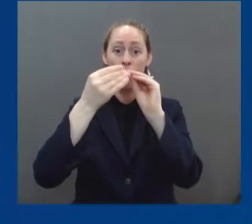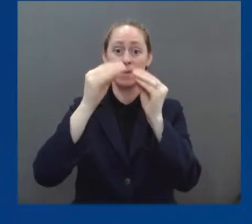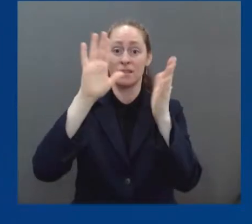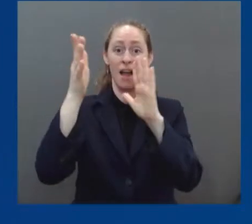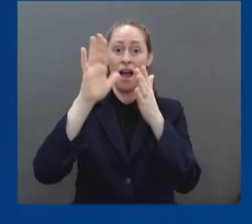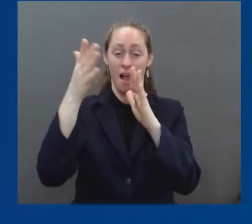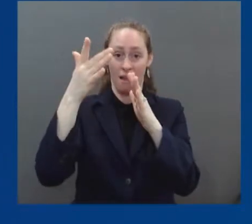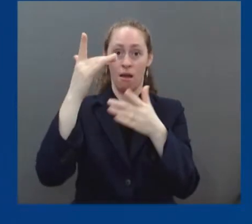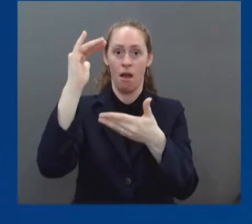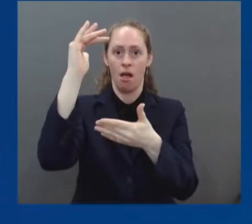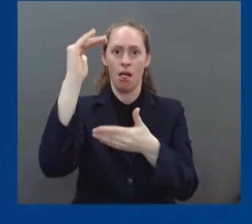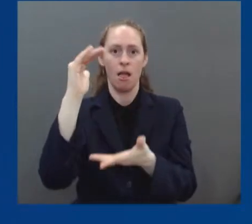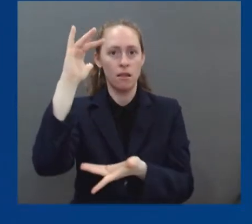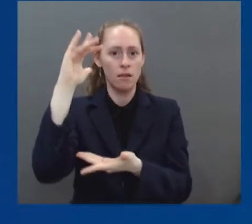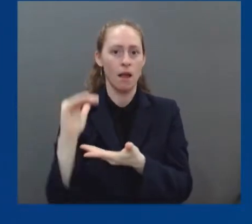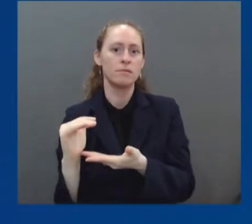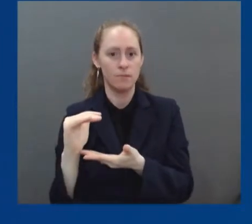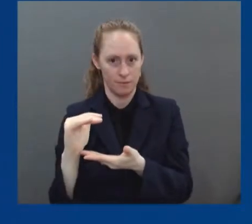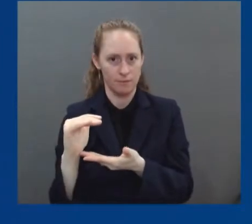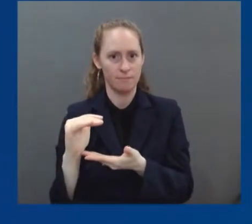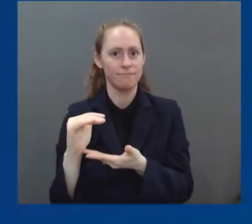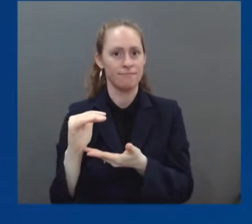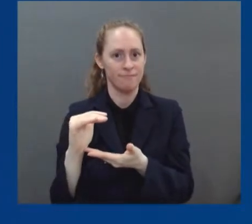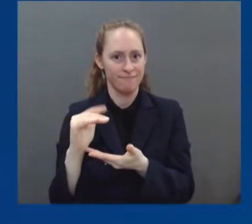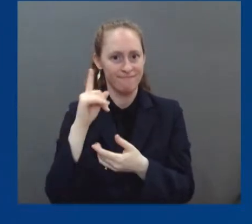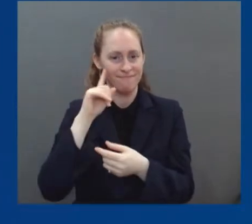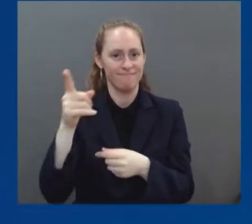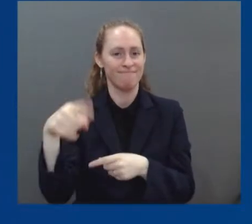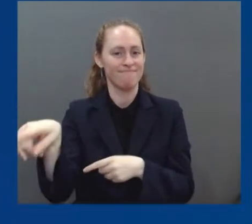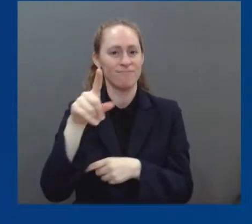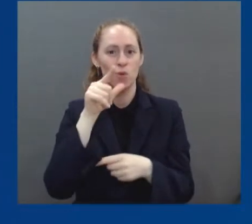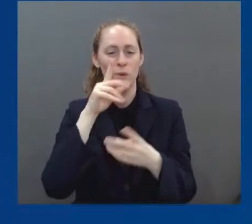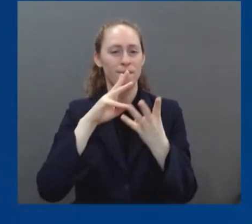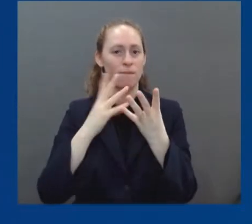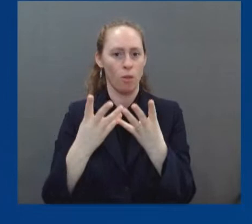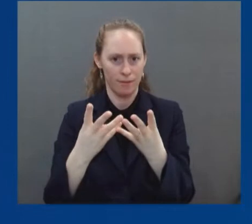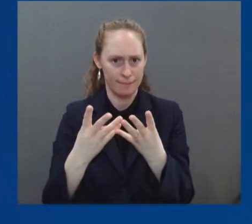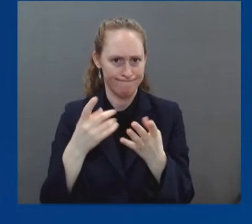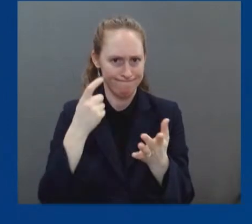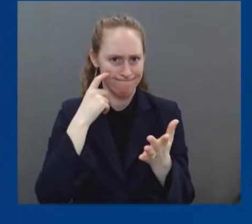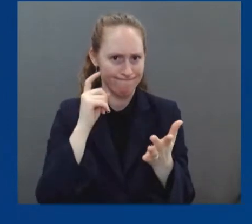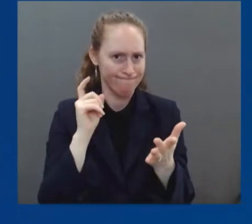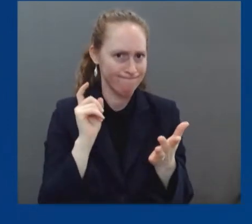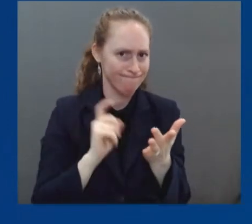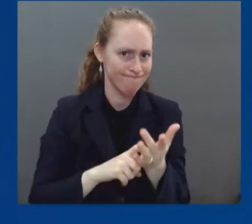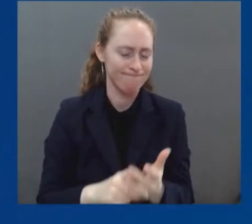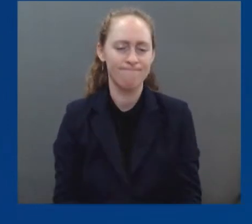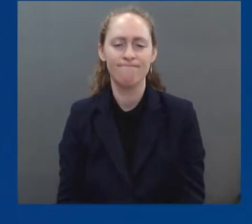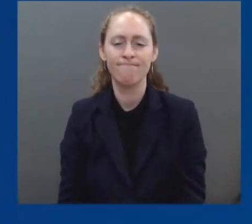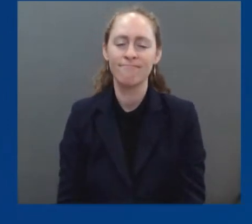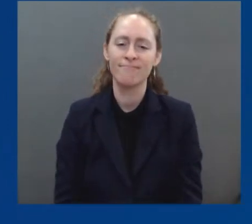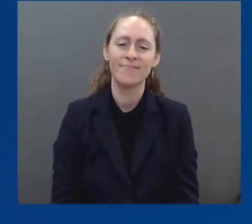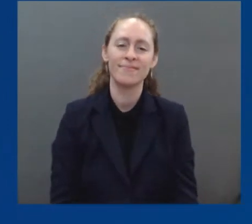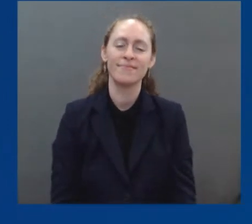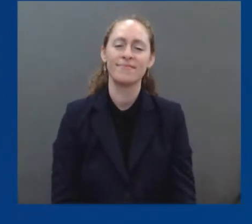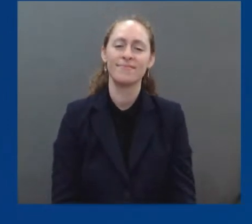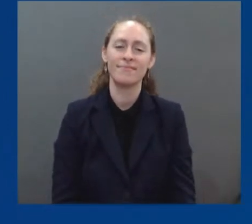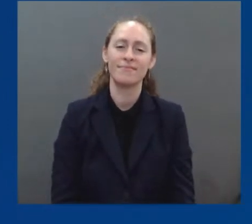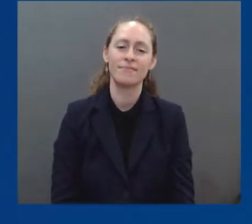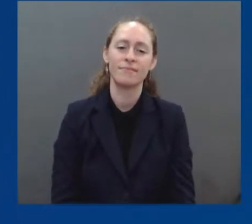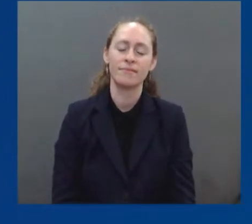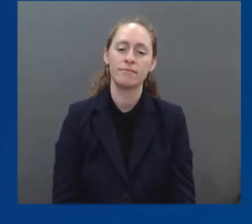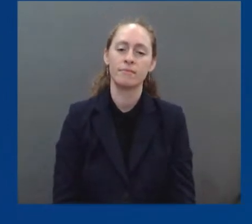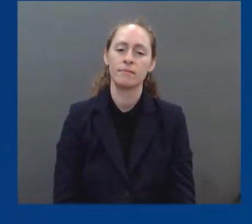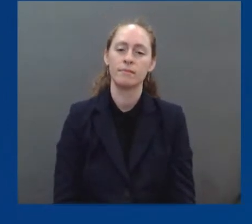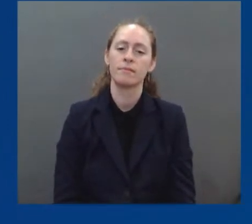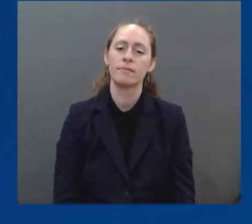slide. And yet again, in another study by Gazet, in almost 100,000 people at a different healthcare service, when